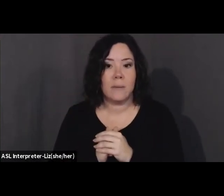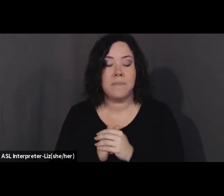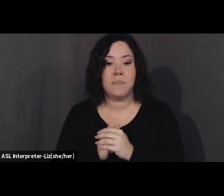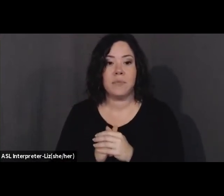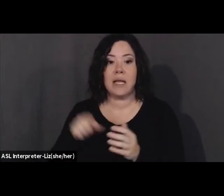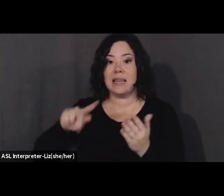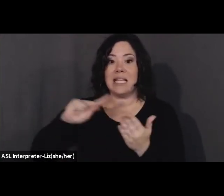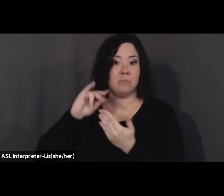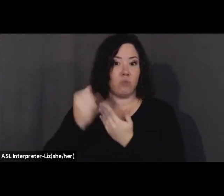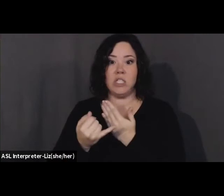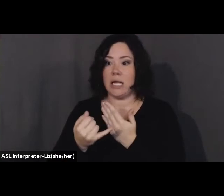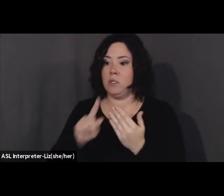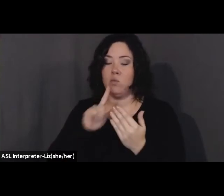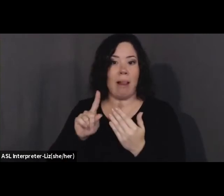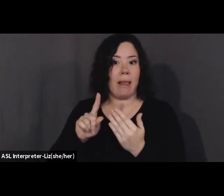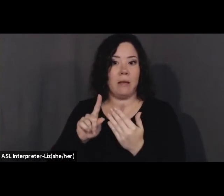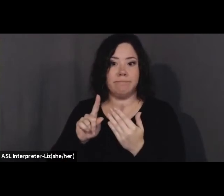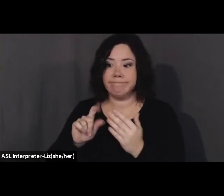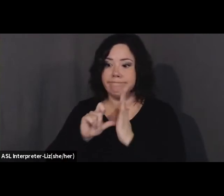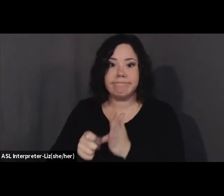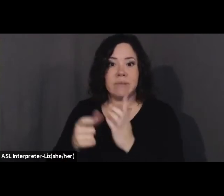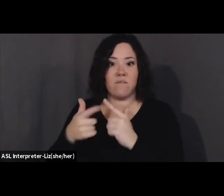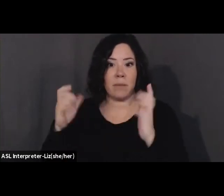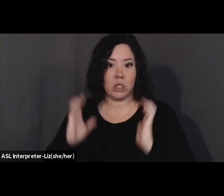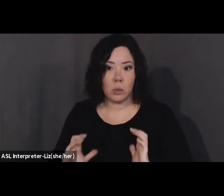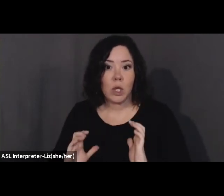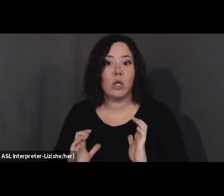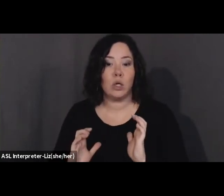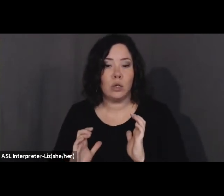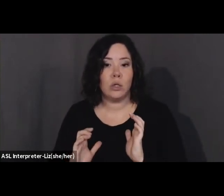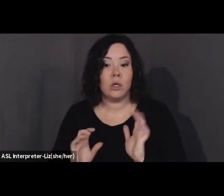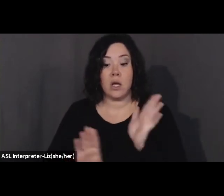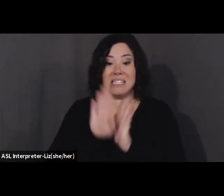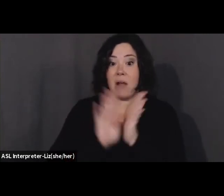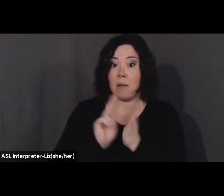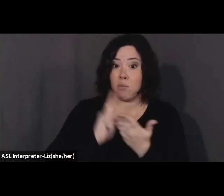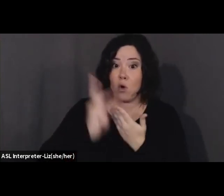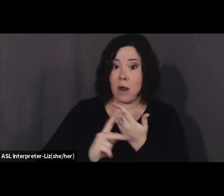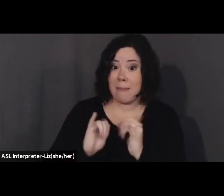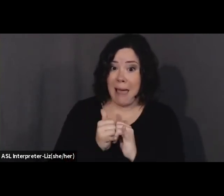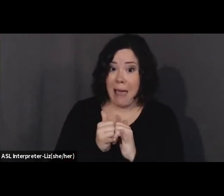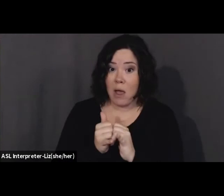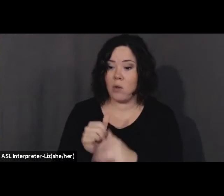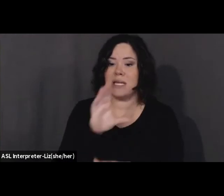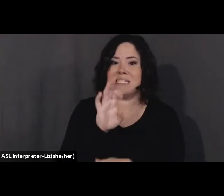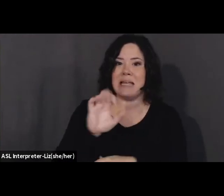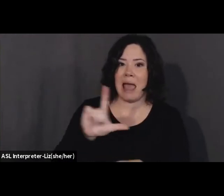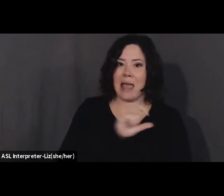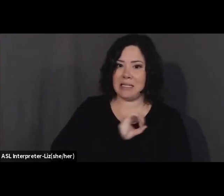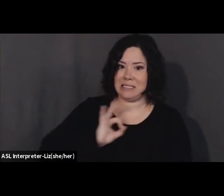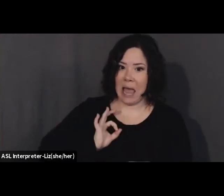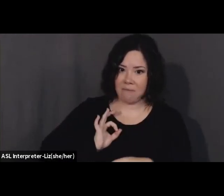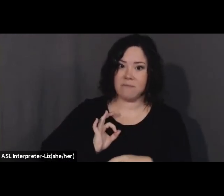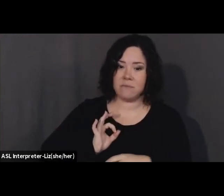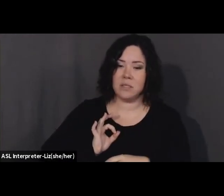was consumer driven. We developed the program with a team of CIL staff over a